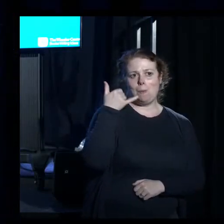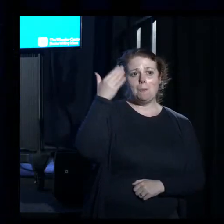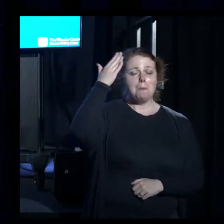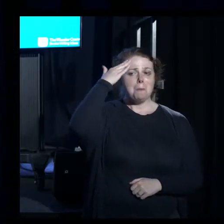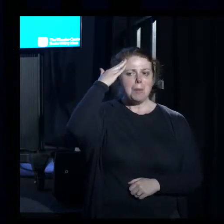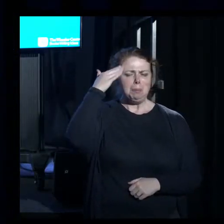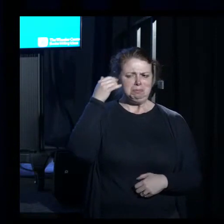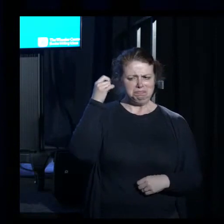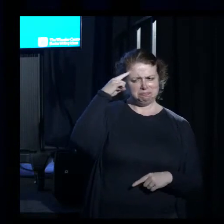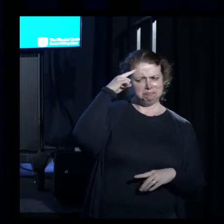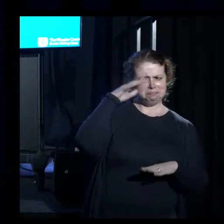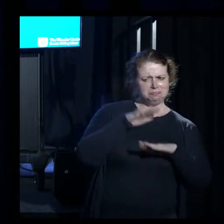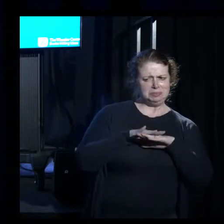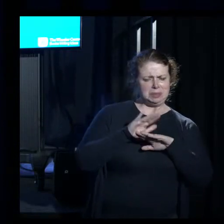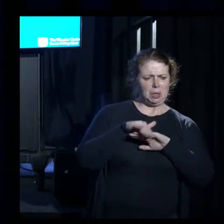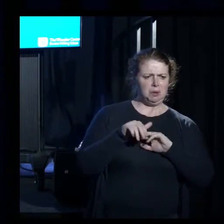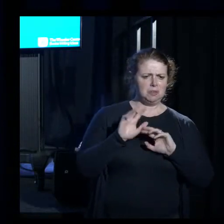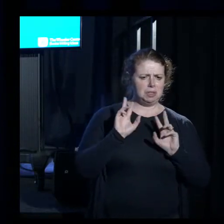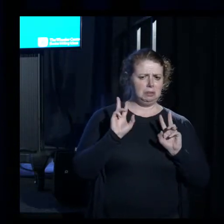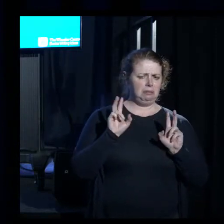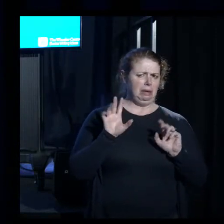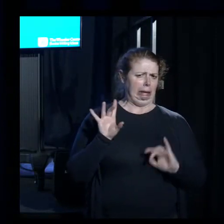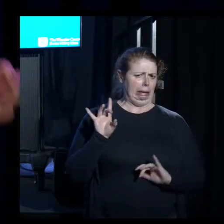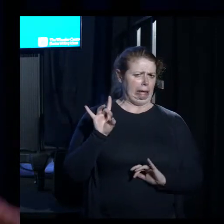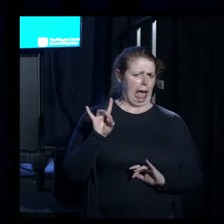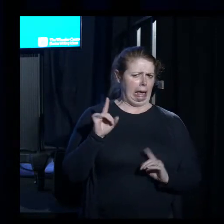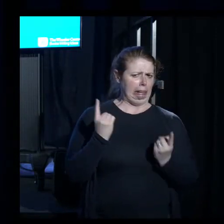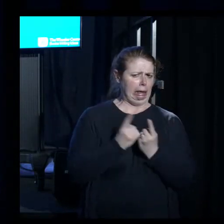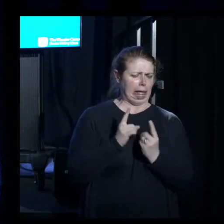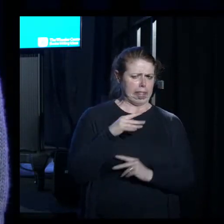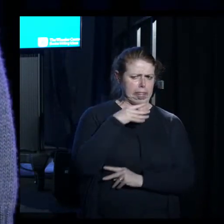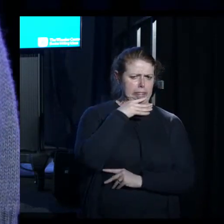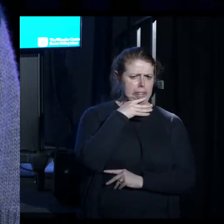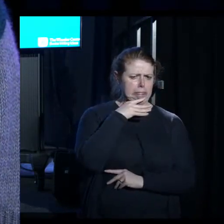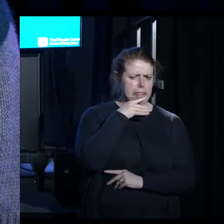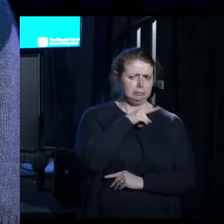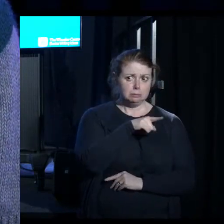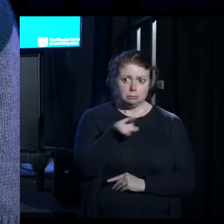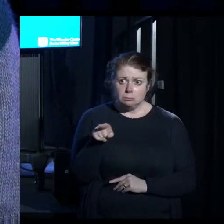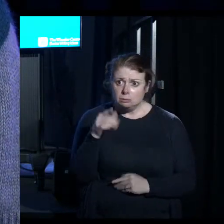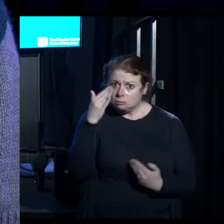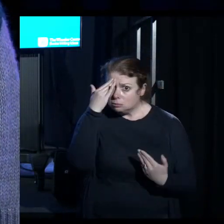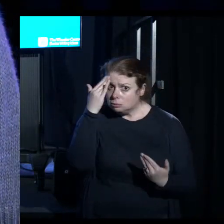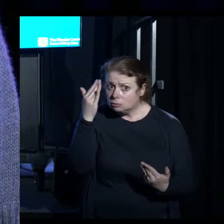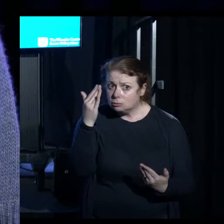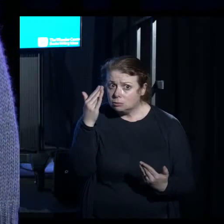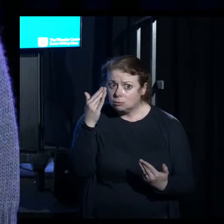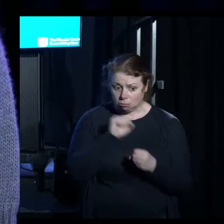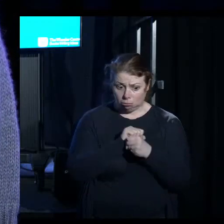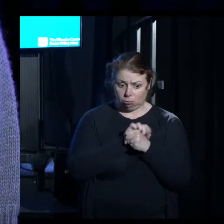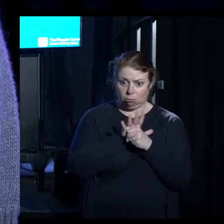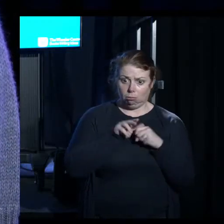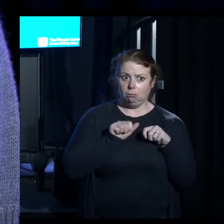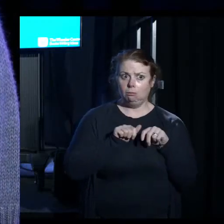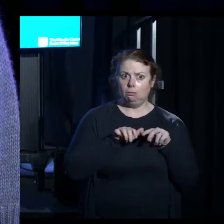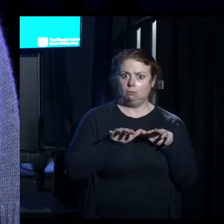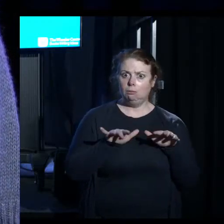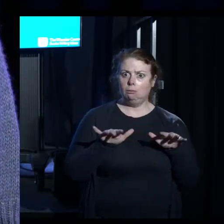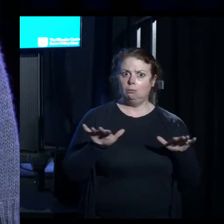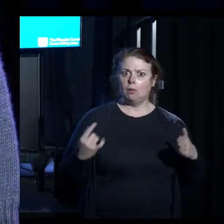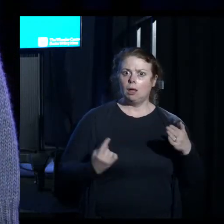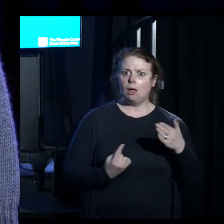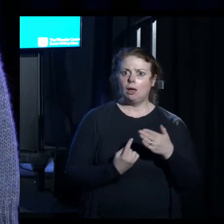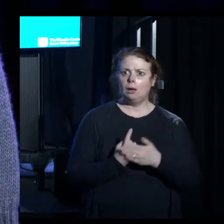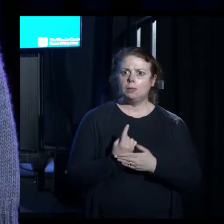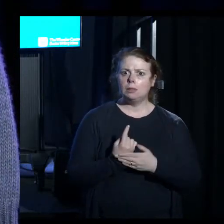still confused about the whole gay thing. 'Cause don't you know, there's a pandemic going on.